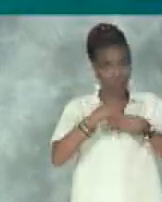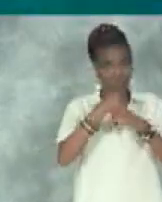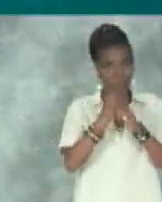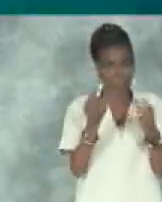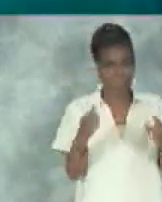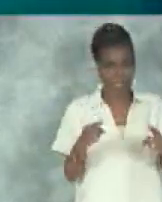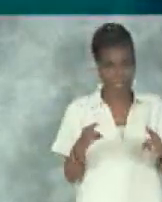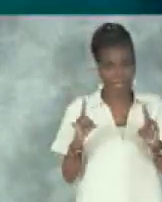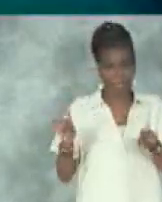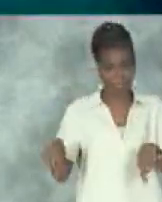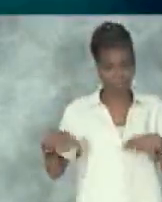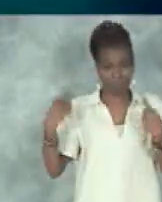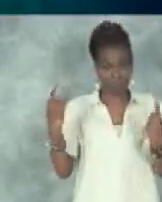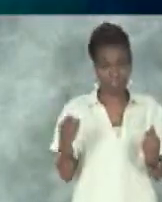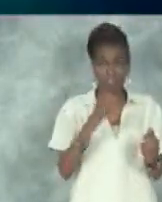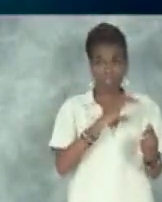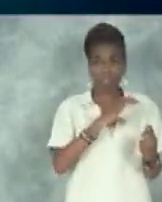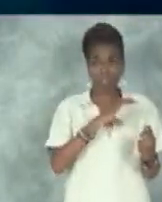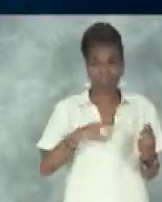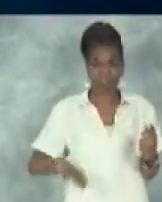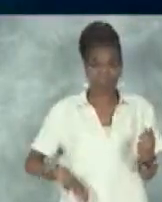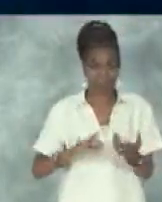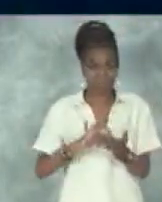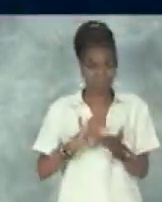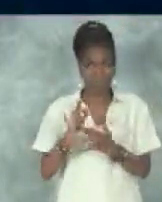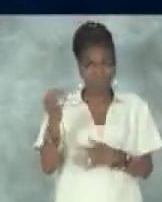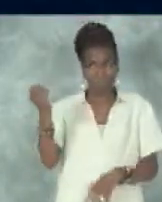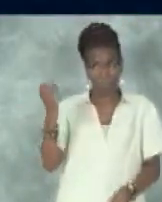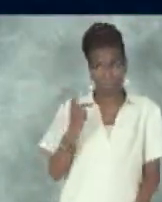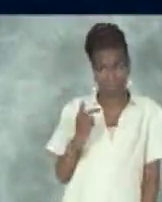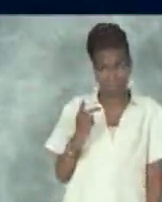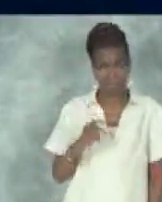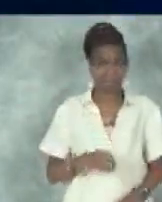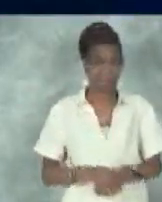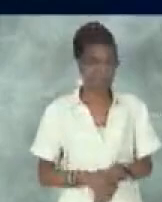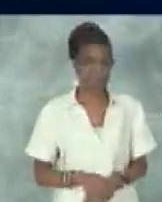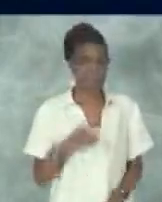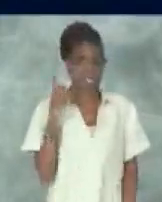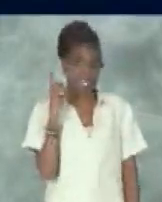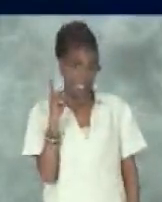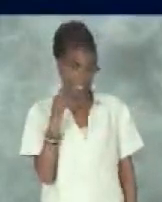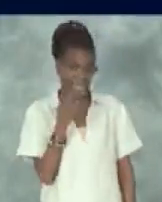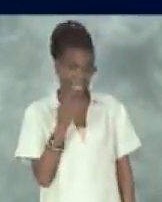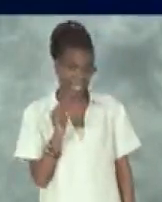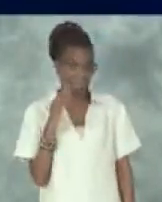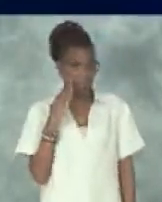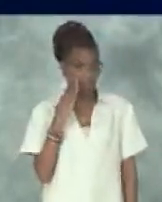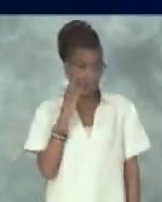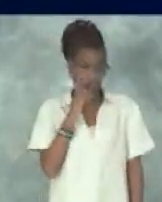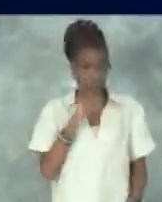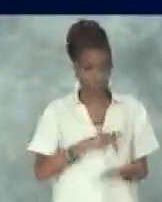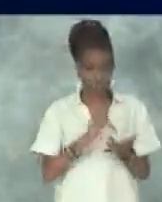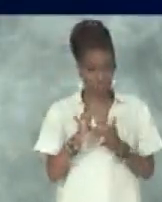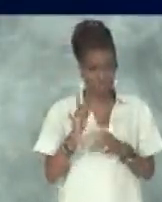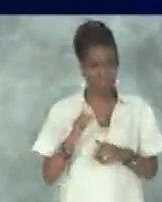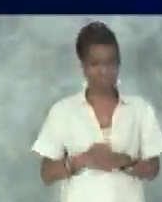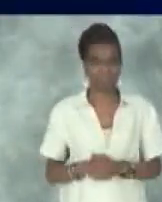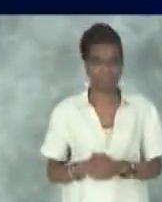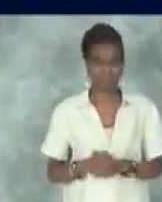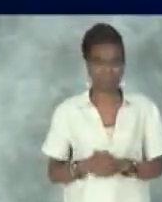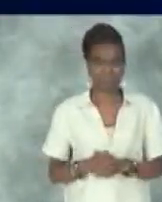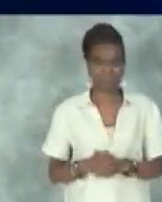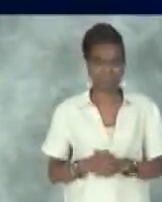the day of Jesus Christ. Did you see it in the text? He said, he, now we know who he is, that's Jesus, and that